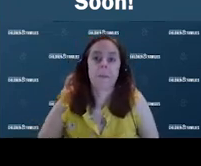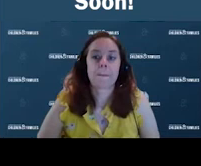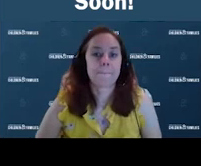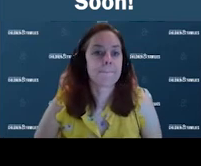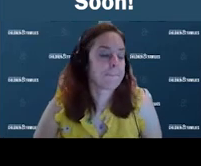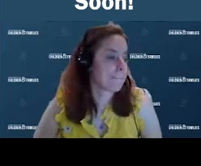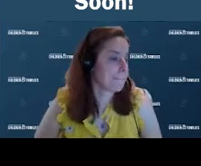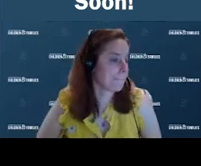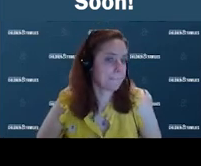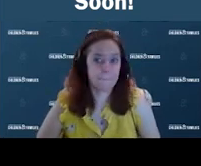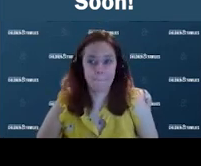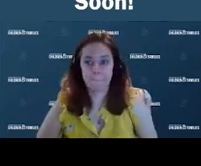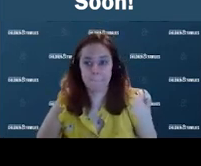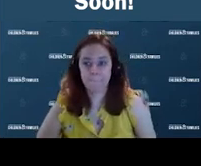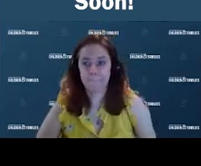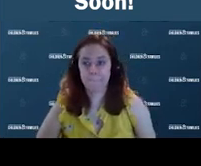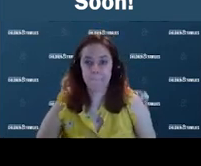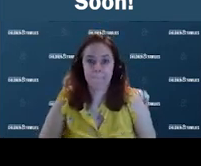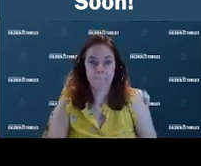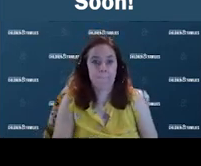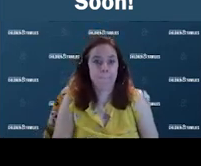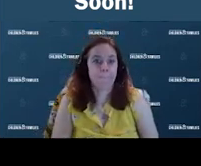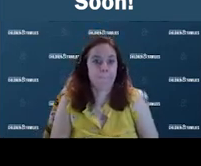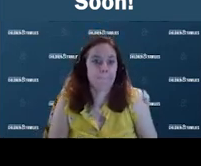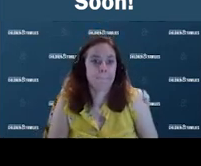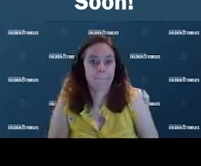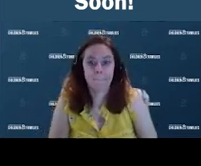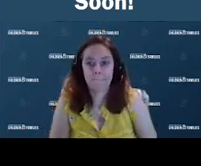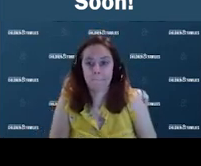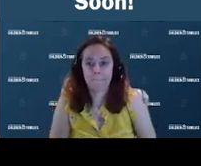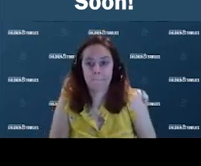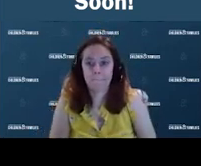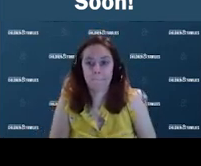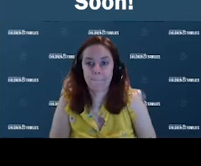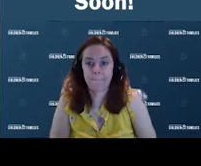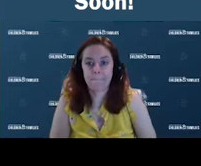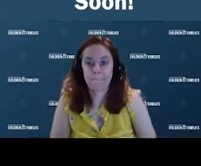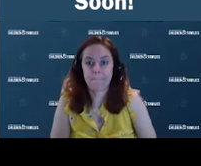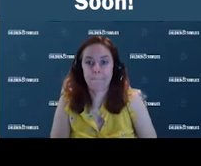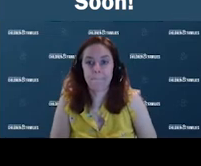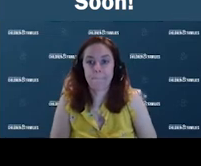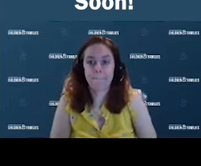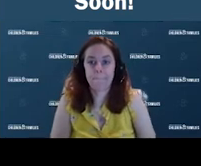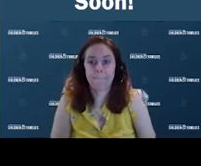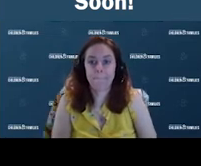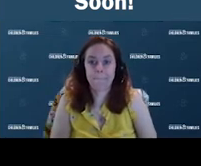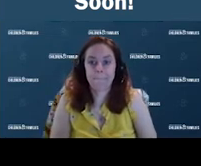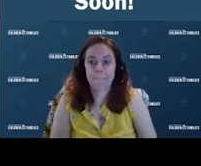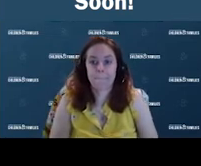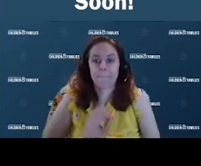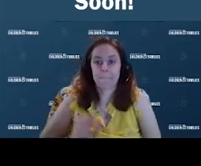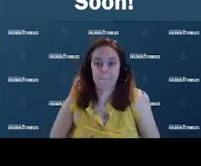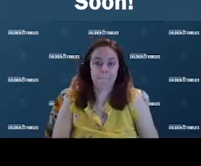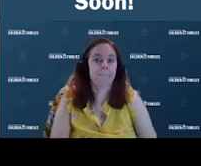located. In the search bar, you can type in a term such as audit requirements and then select